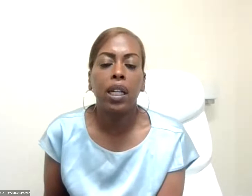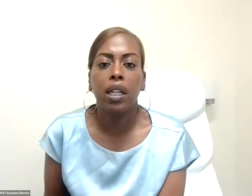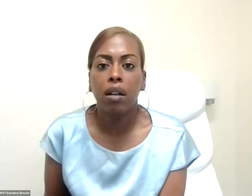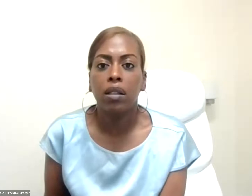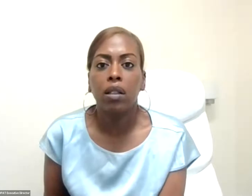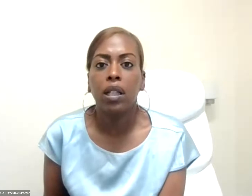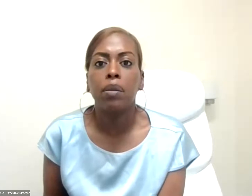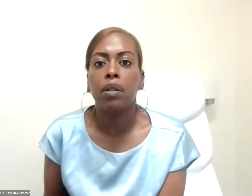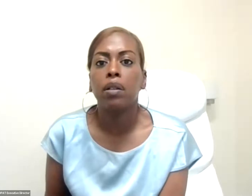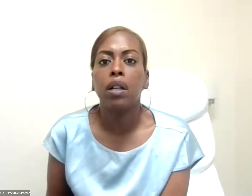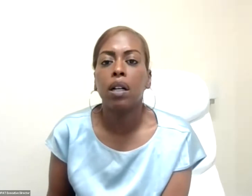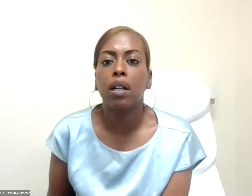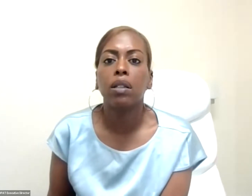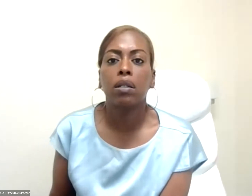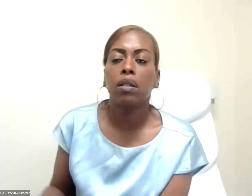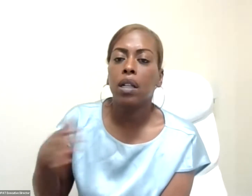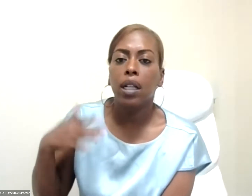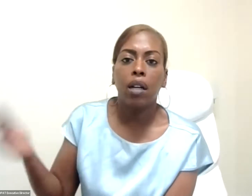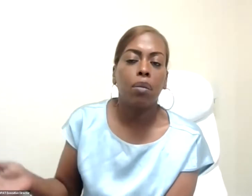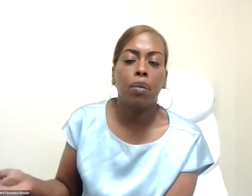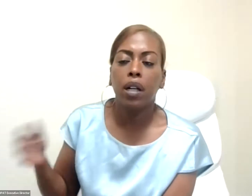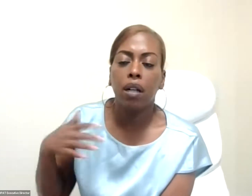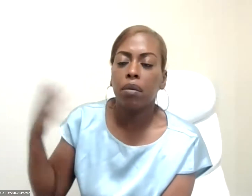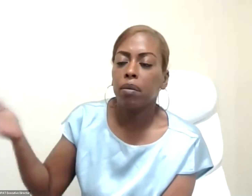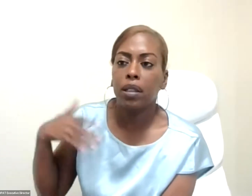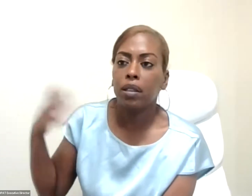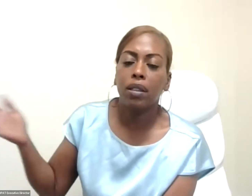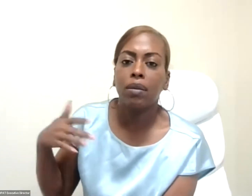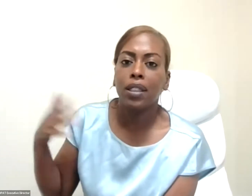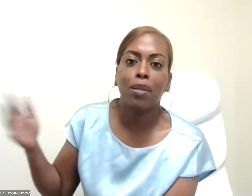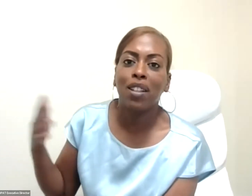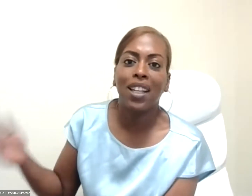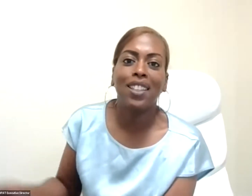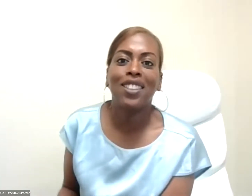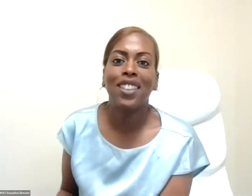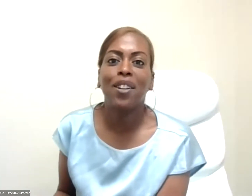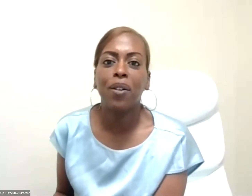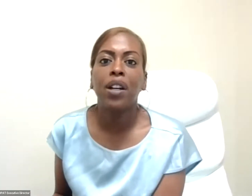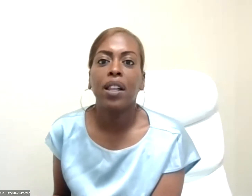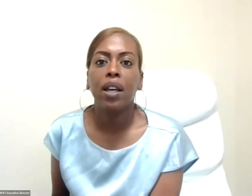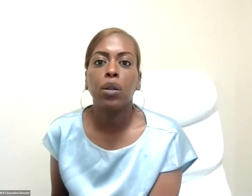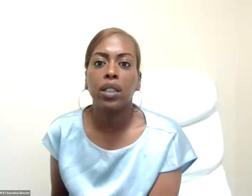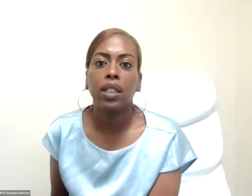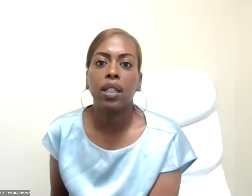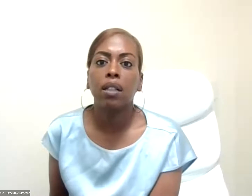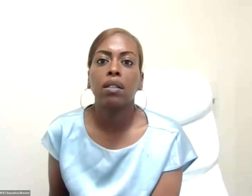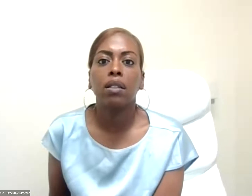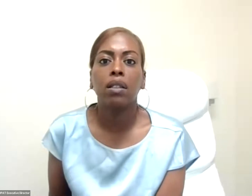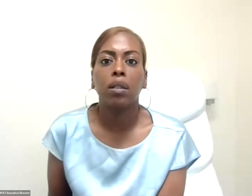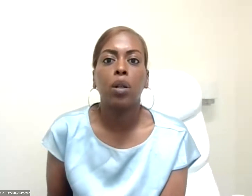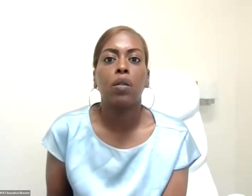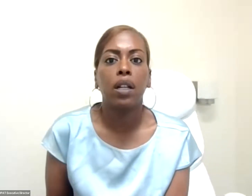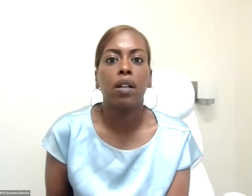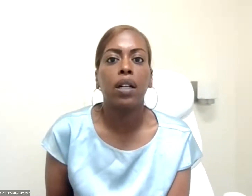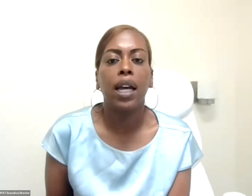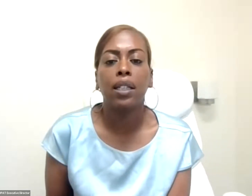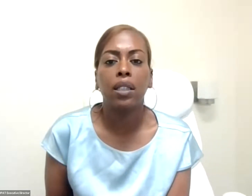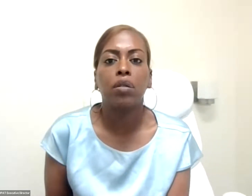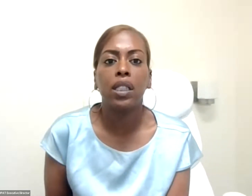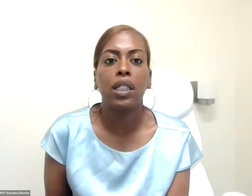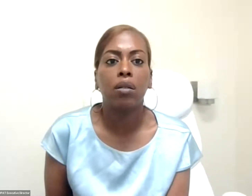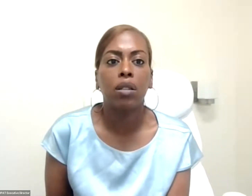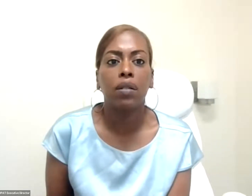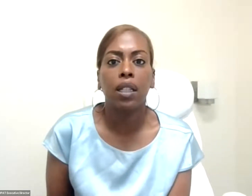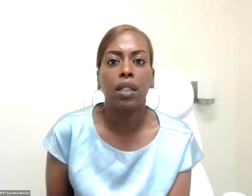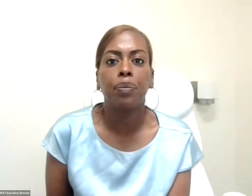the complainant and also let our our sister brother agency know that we're sending someone over there and ask